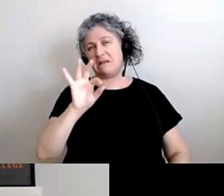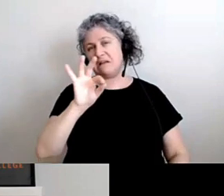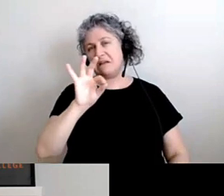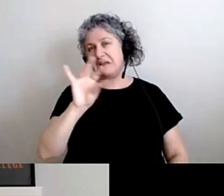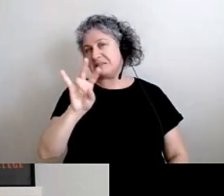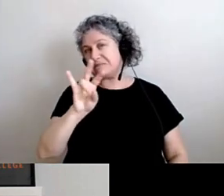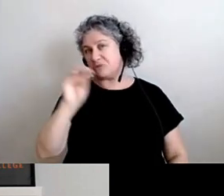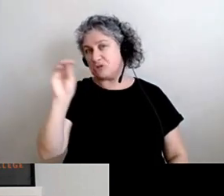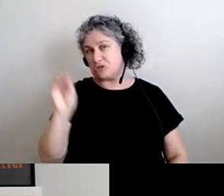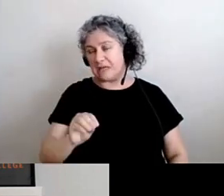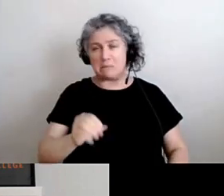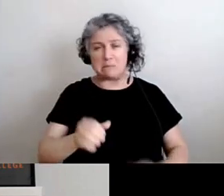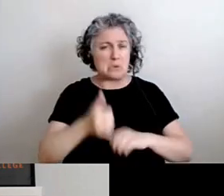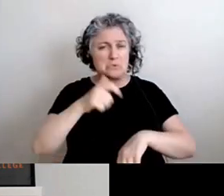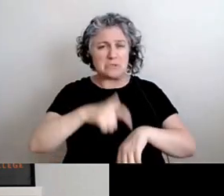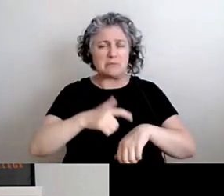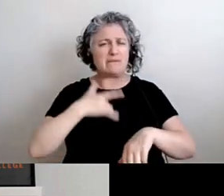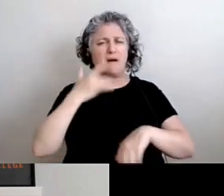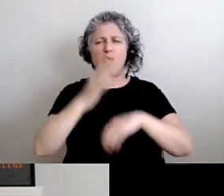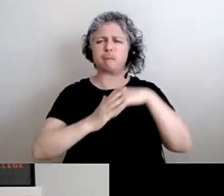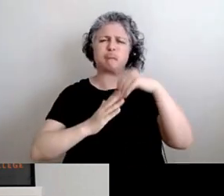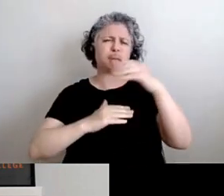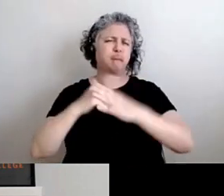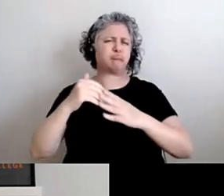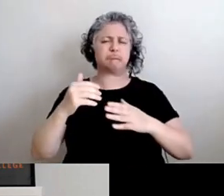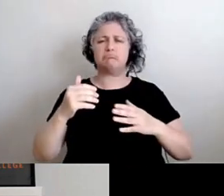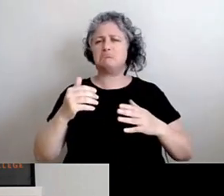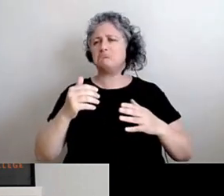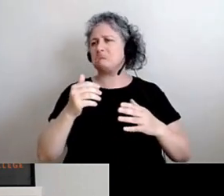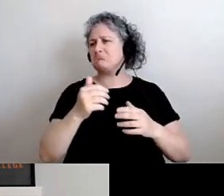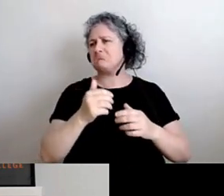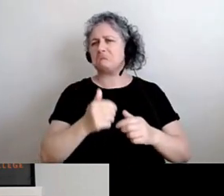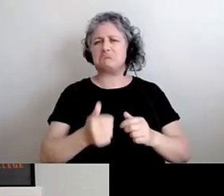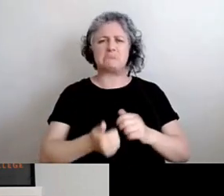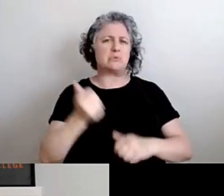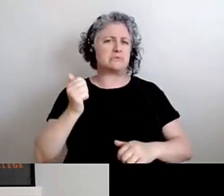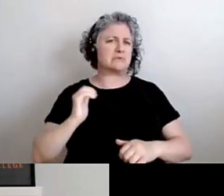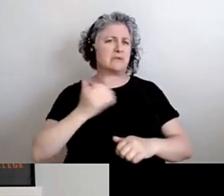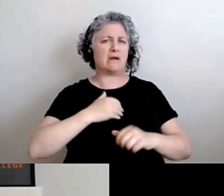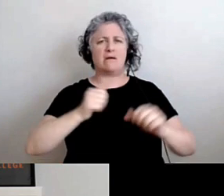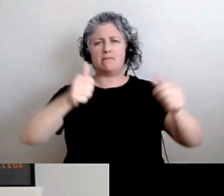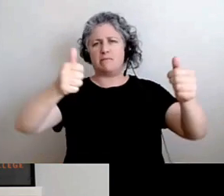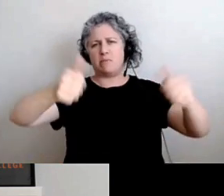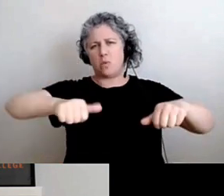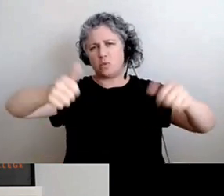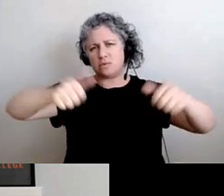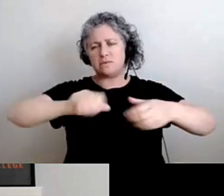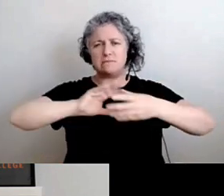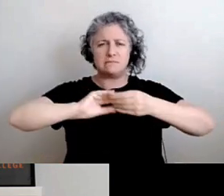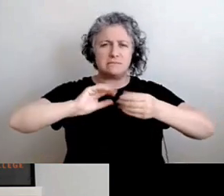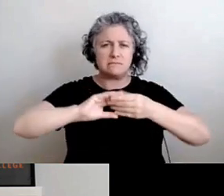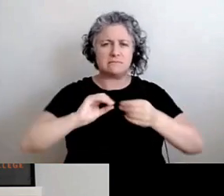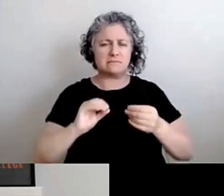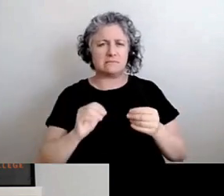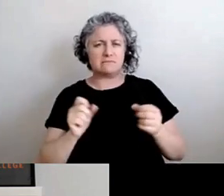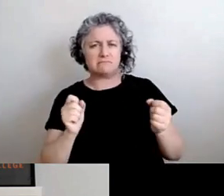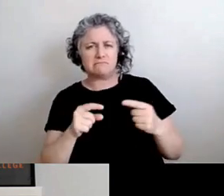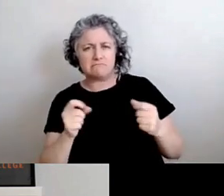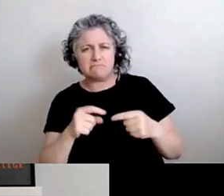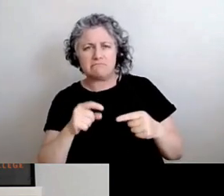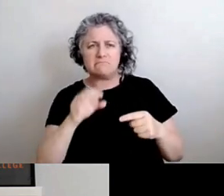97% of the time, I feel very happy about everything that we do with our messaging students on